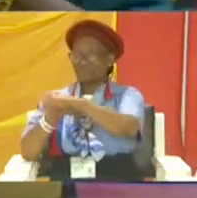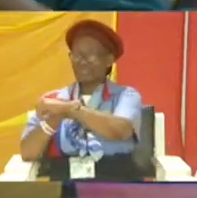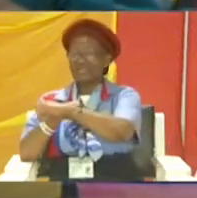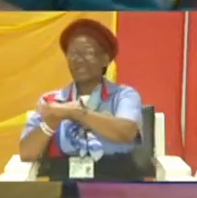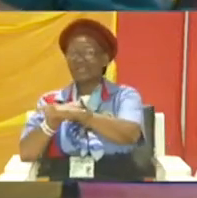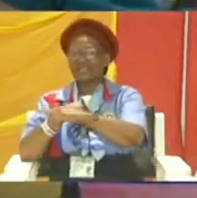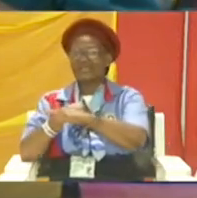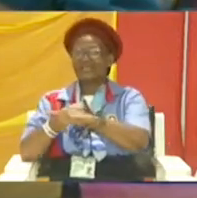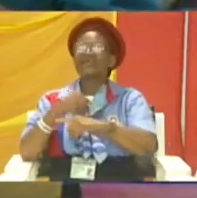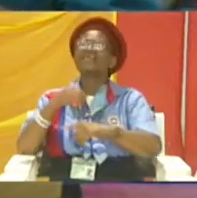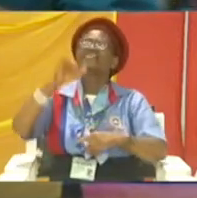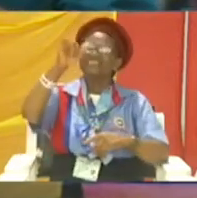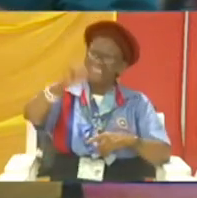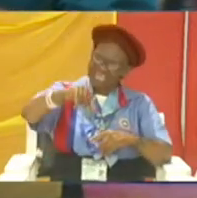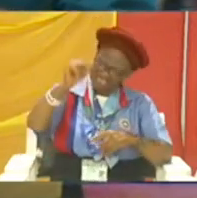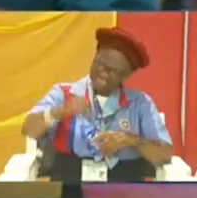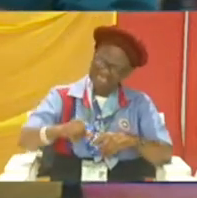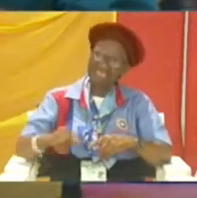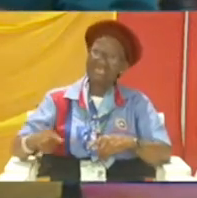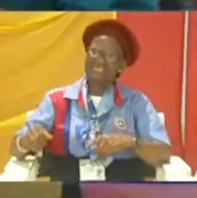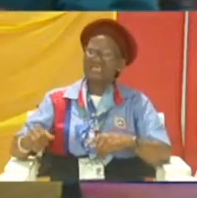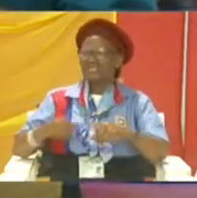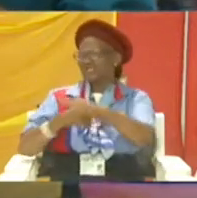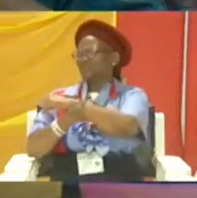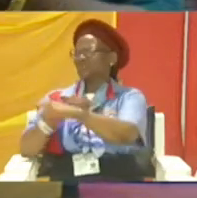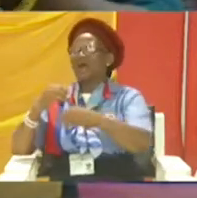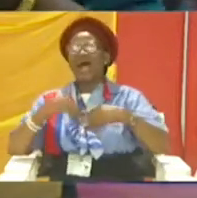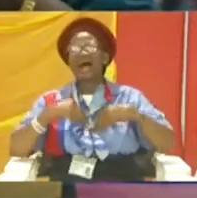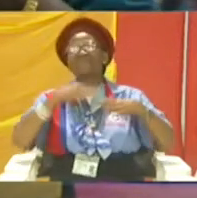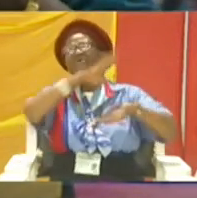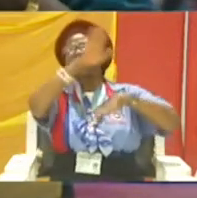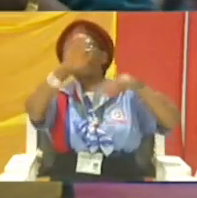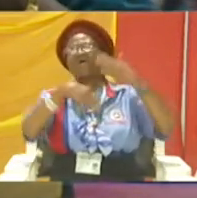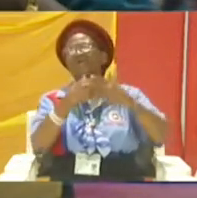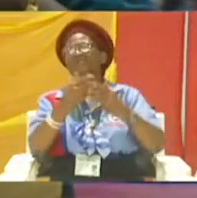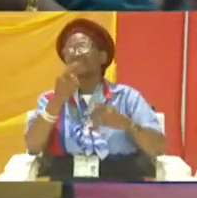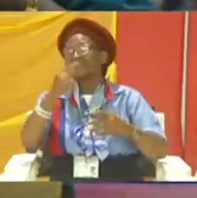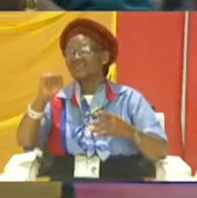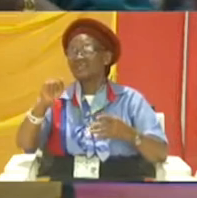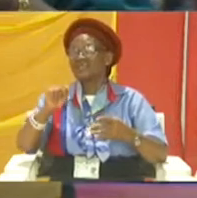Yes, you have all the degrees. But you have a